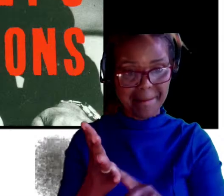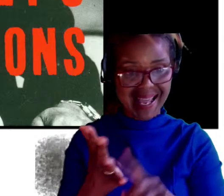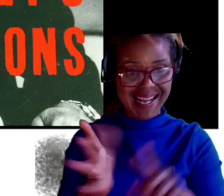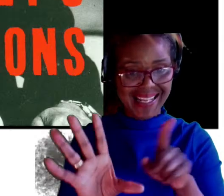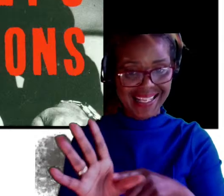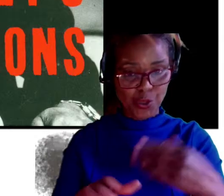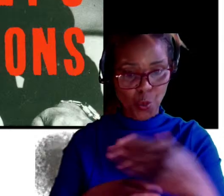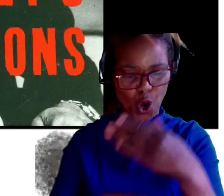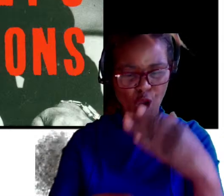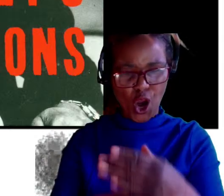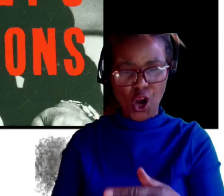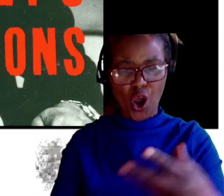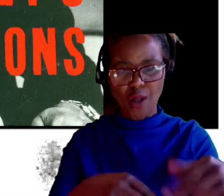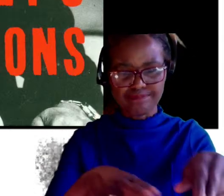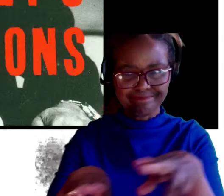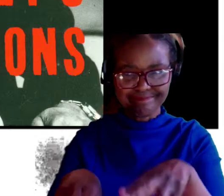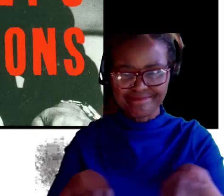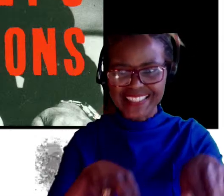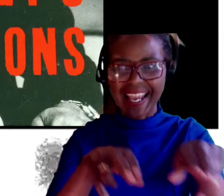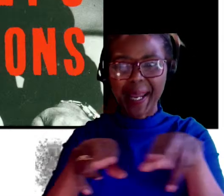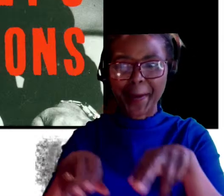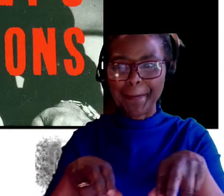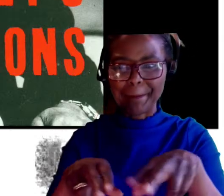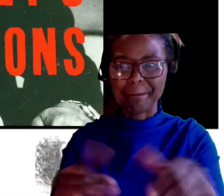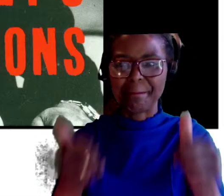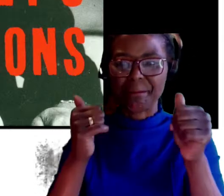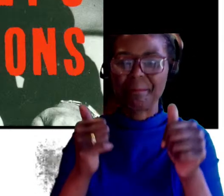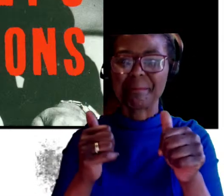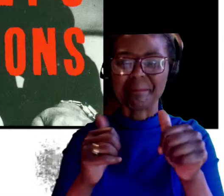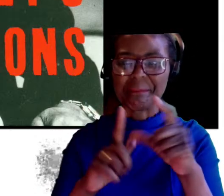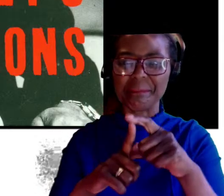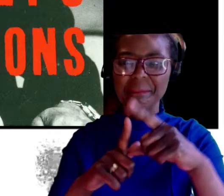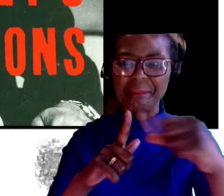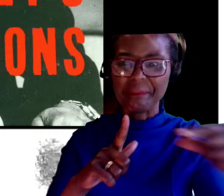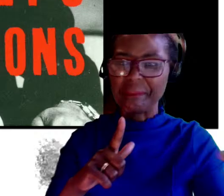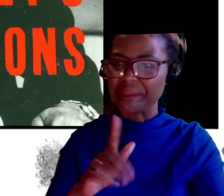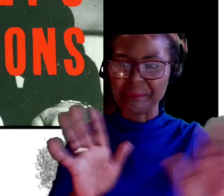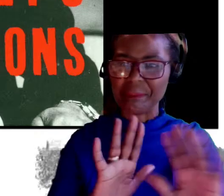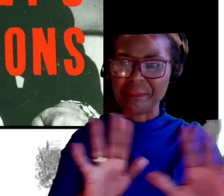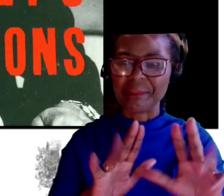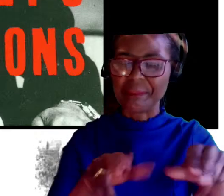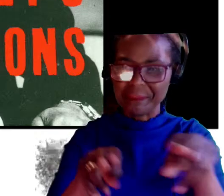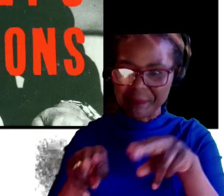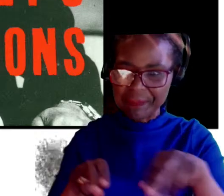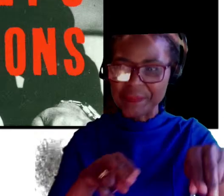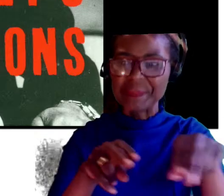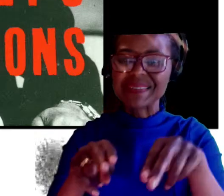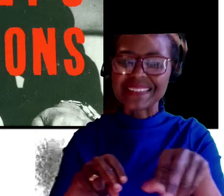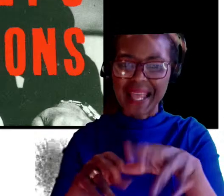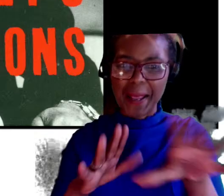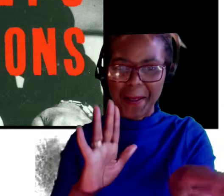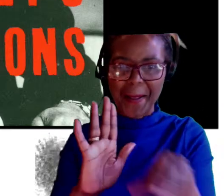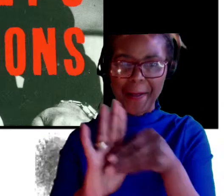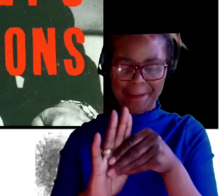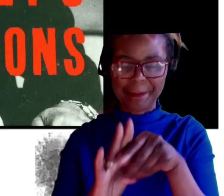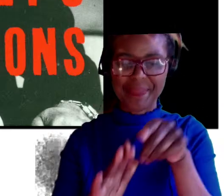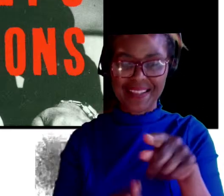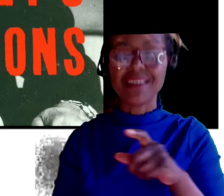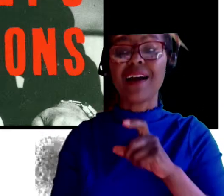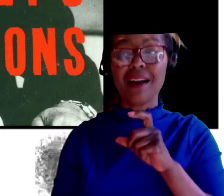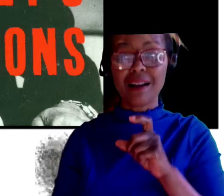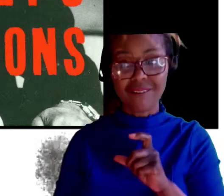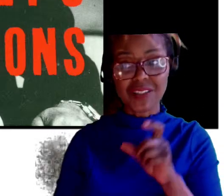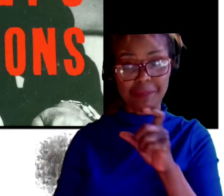format on magnetic tape. So he was very used to the procedure by now. He's audibly comfortable at the microphone. And the song is